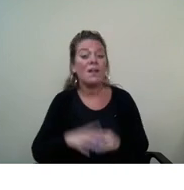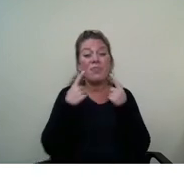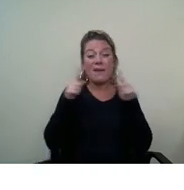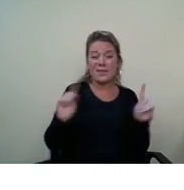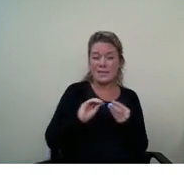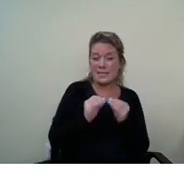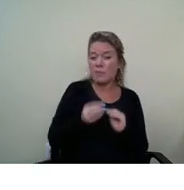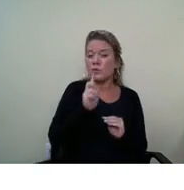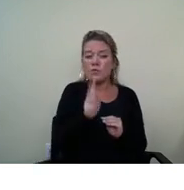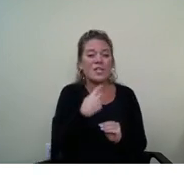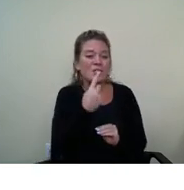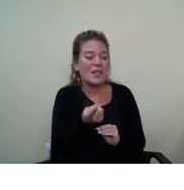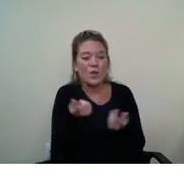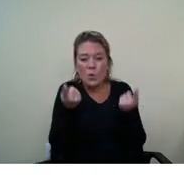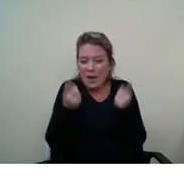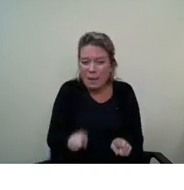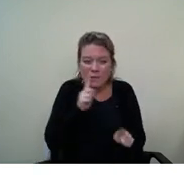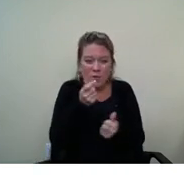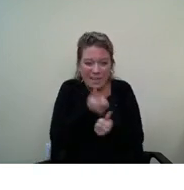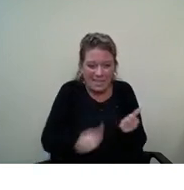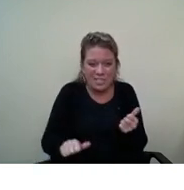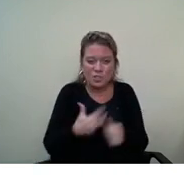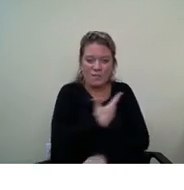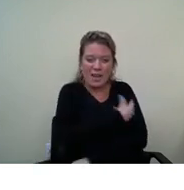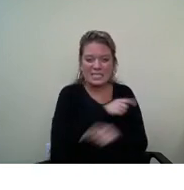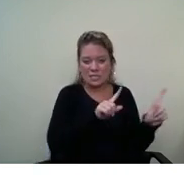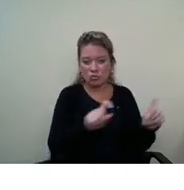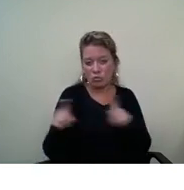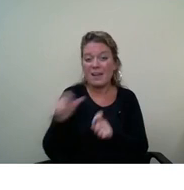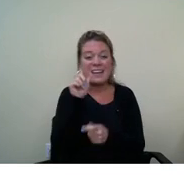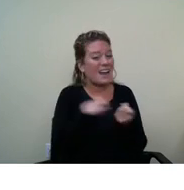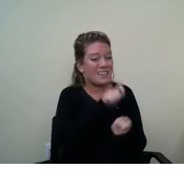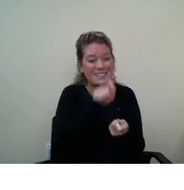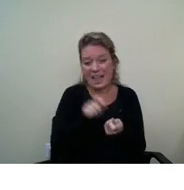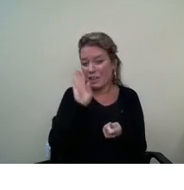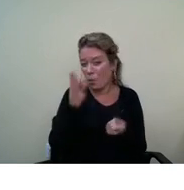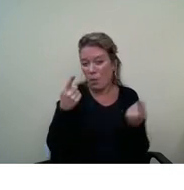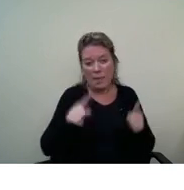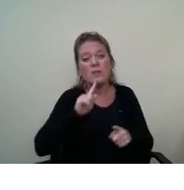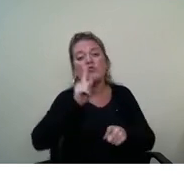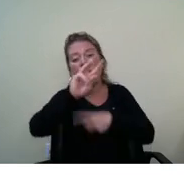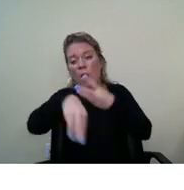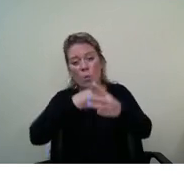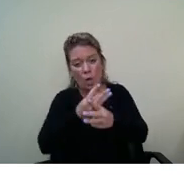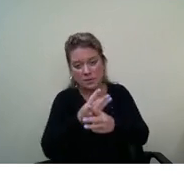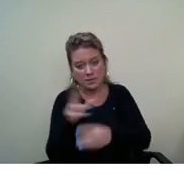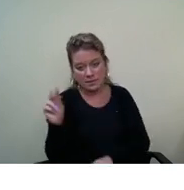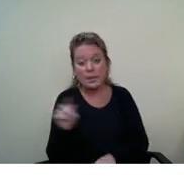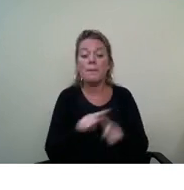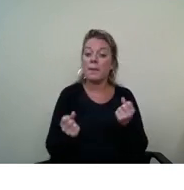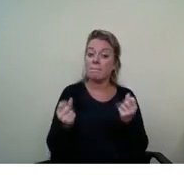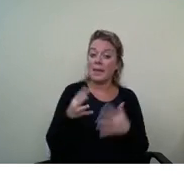just tell you what happened in each vaccine's trial, not exactly what will happen in the real world. But many experts